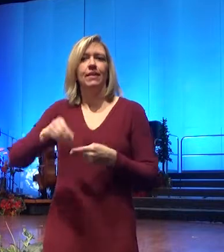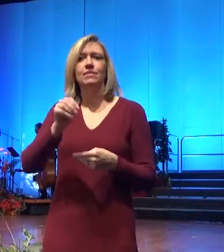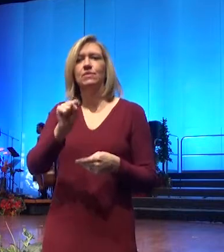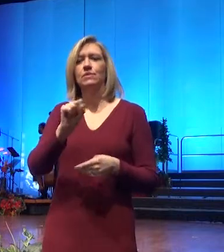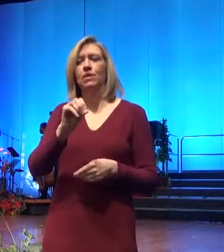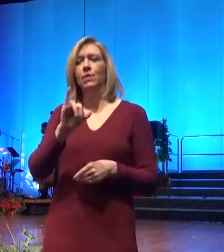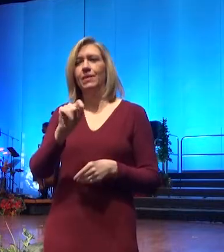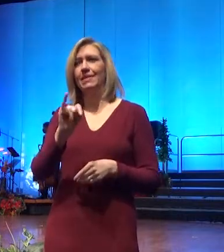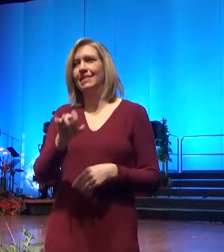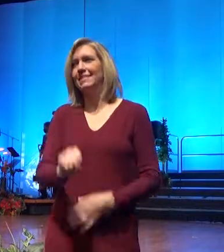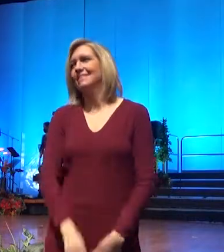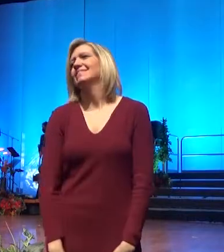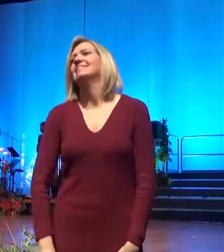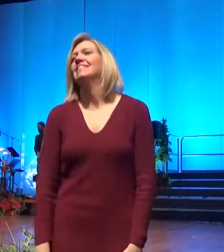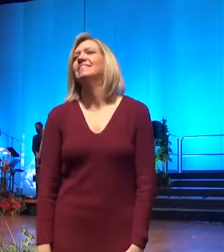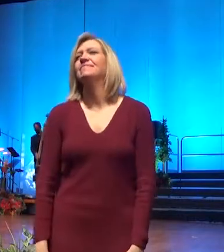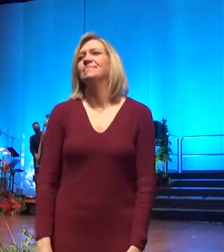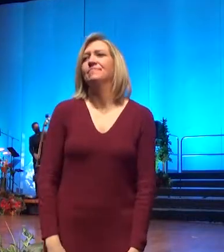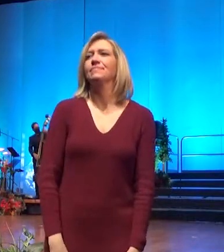so it is.